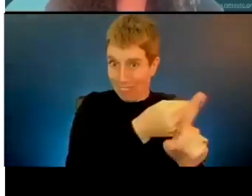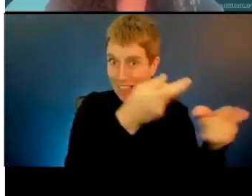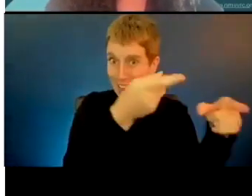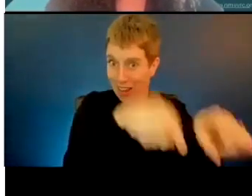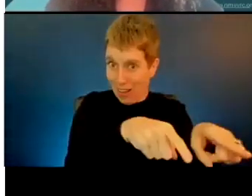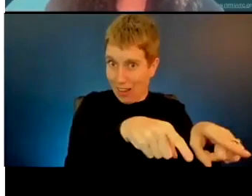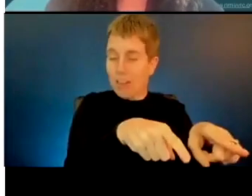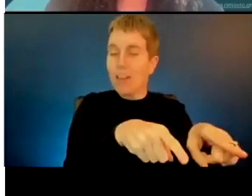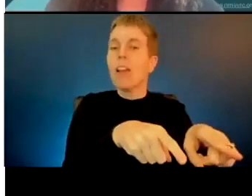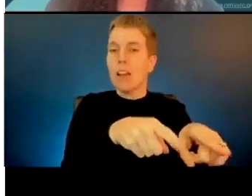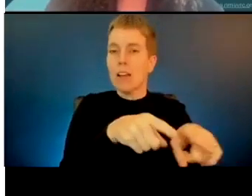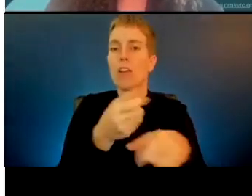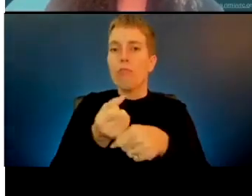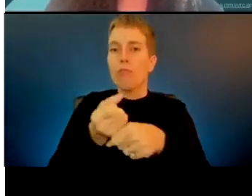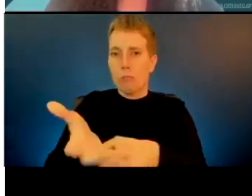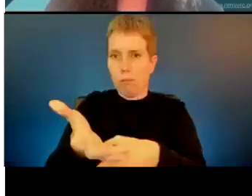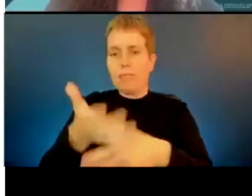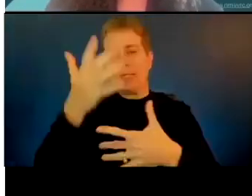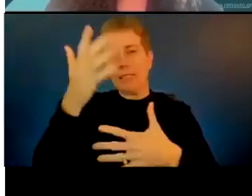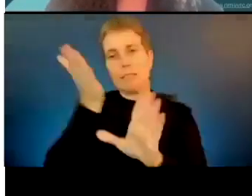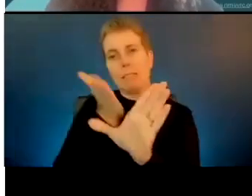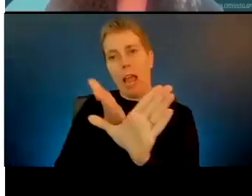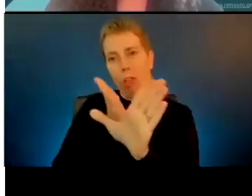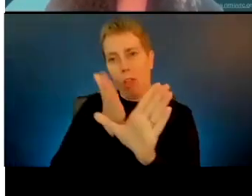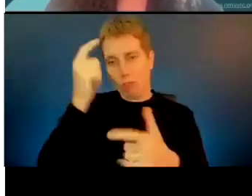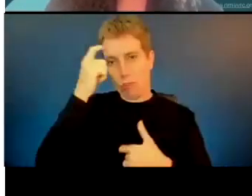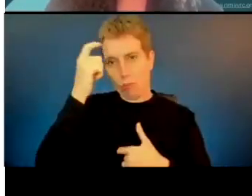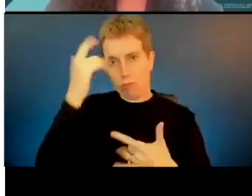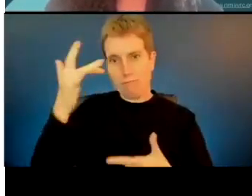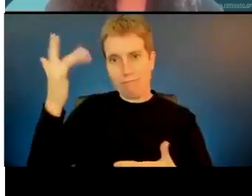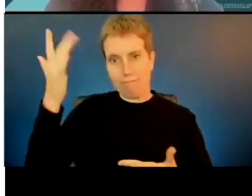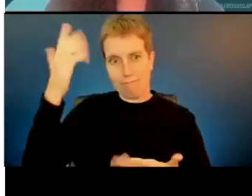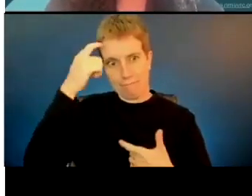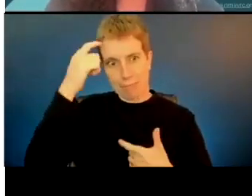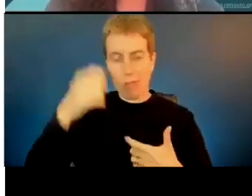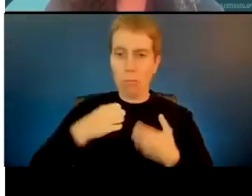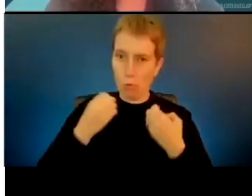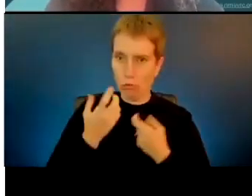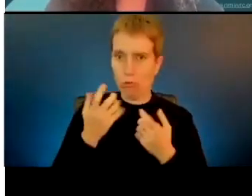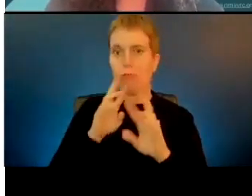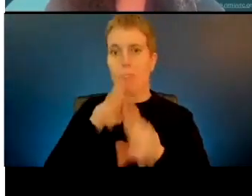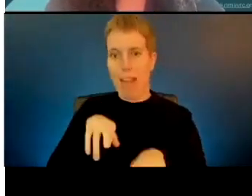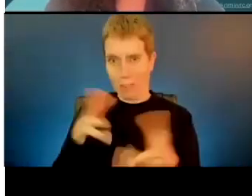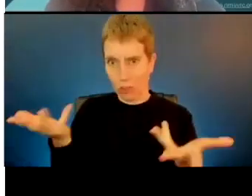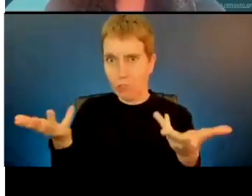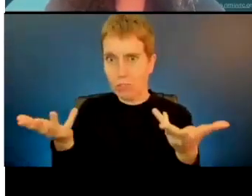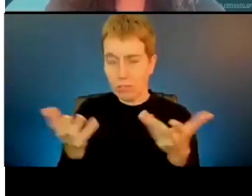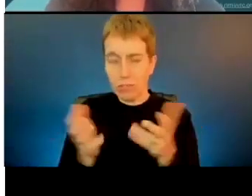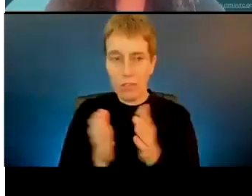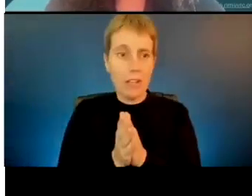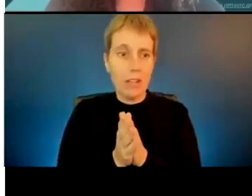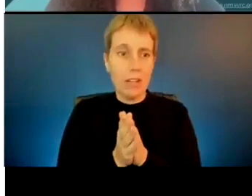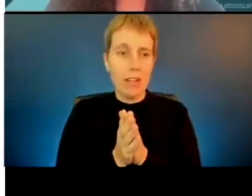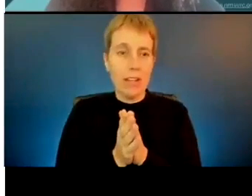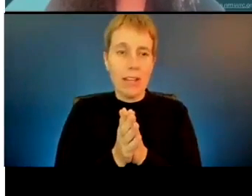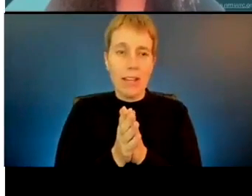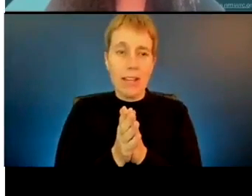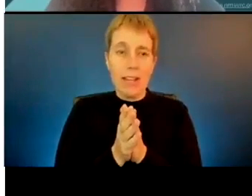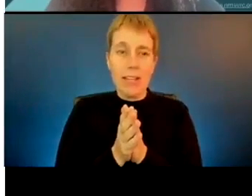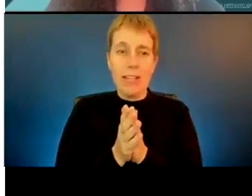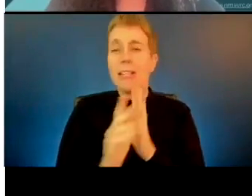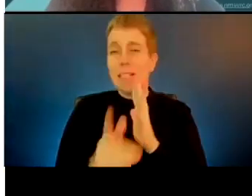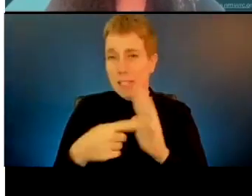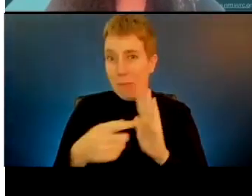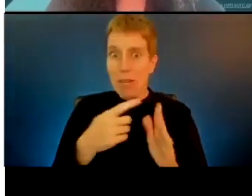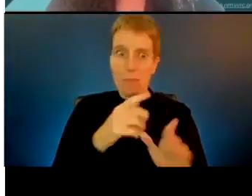And so sometimes it can be used interchangeably. Not all potentially traumatic